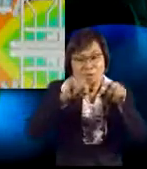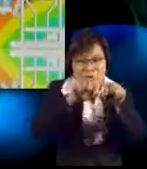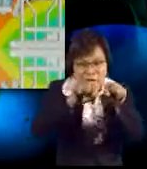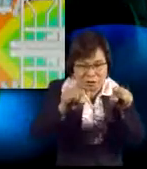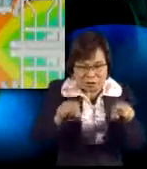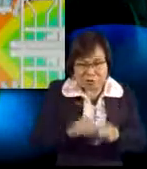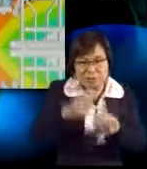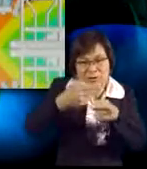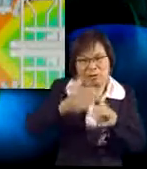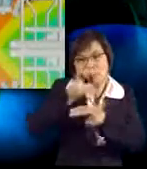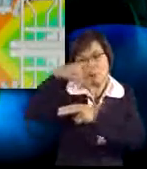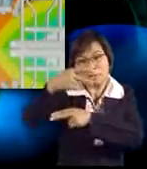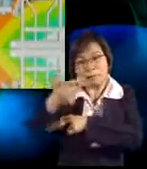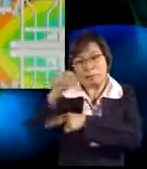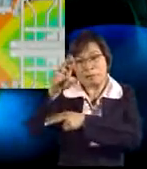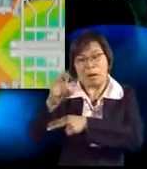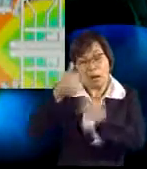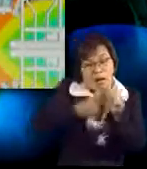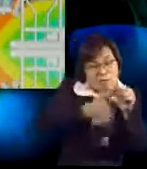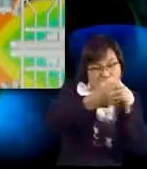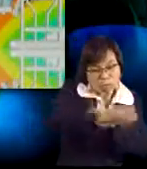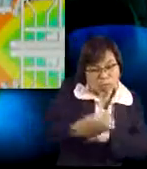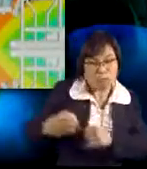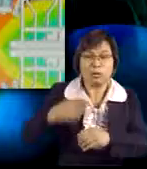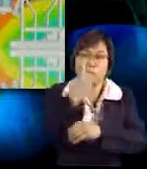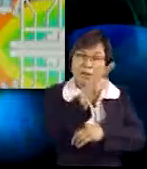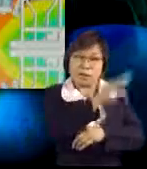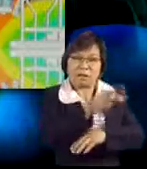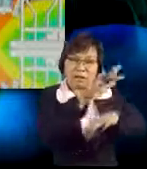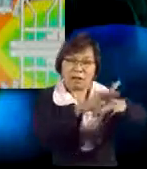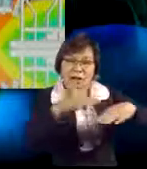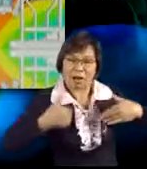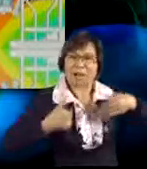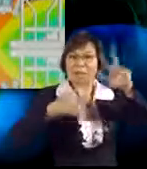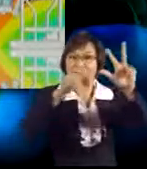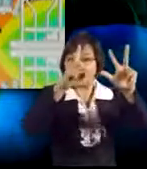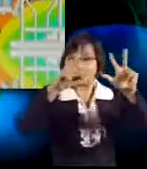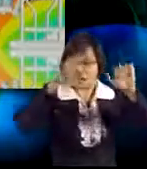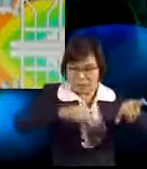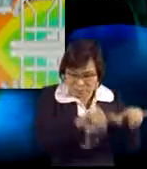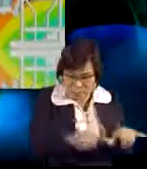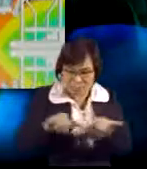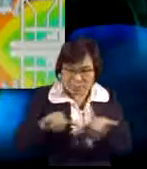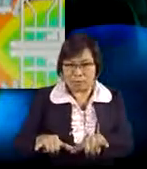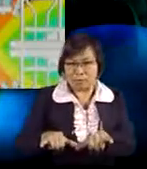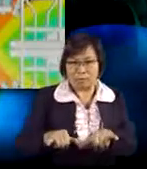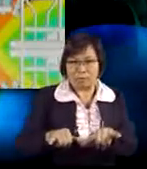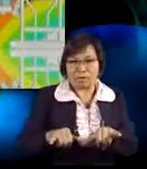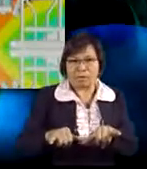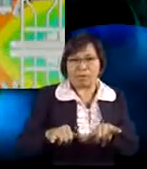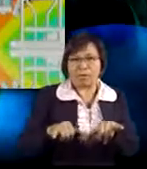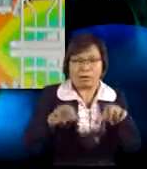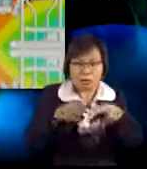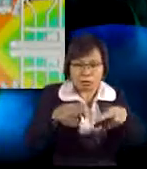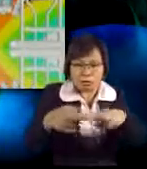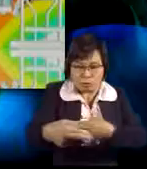sphere. Every object you see or touch has three dimensions that can be measured. The room or space we